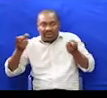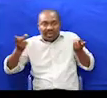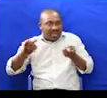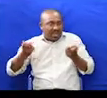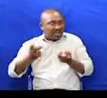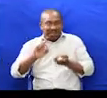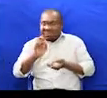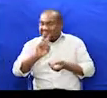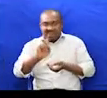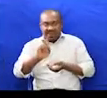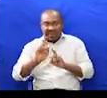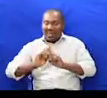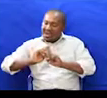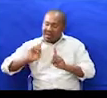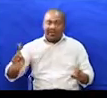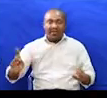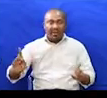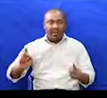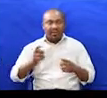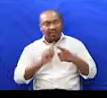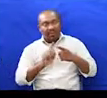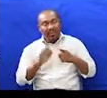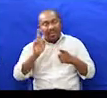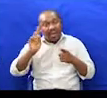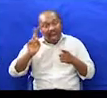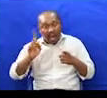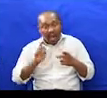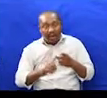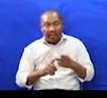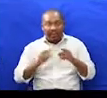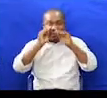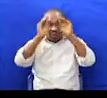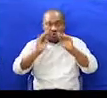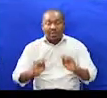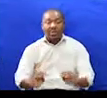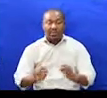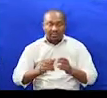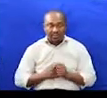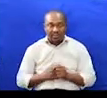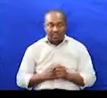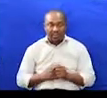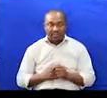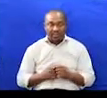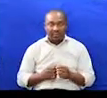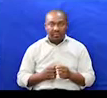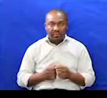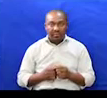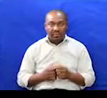different. They are different in color. They are different even in structure. This one is